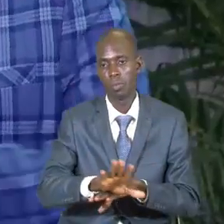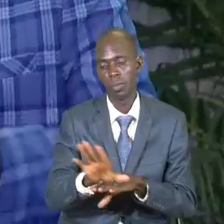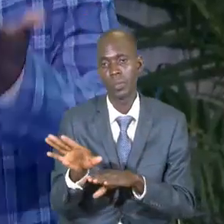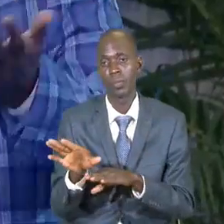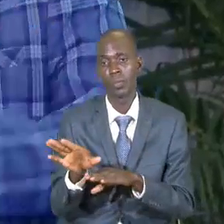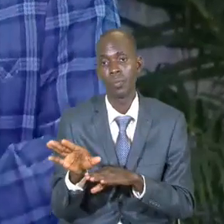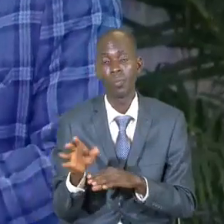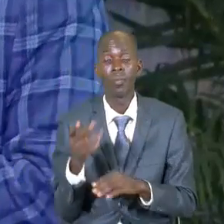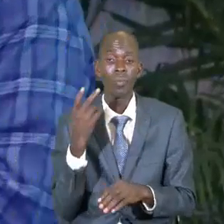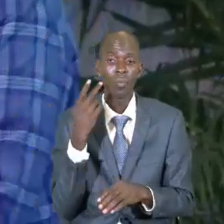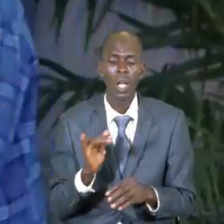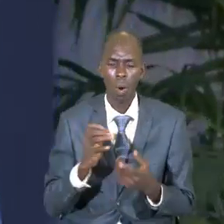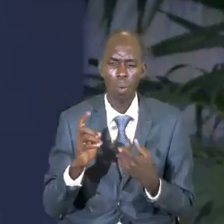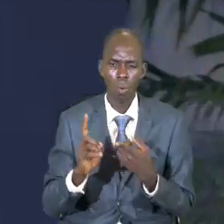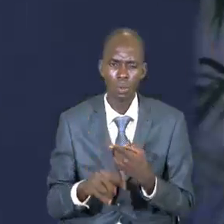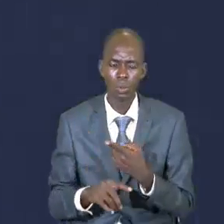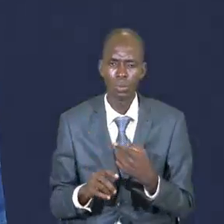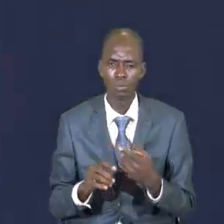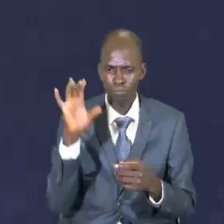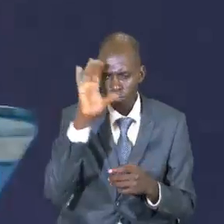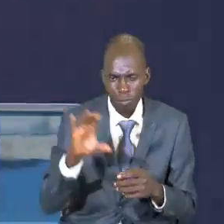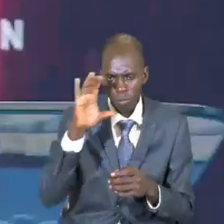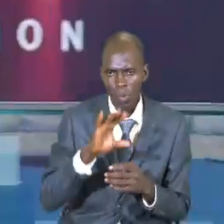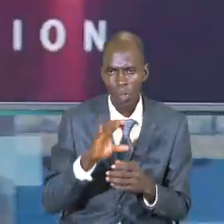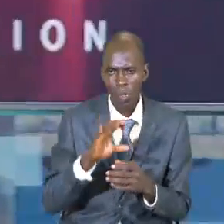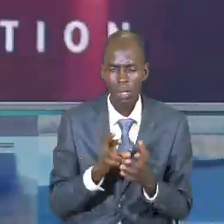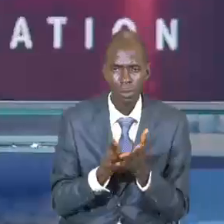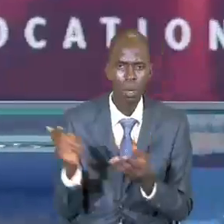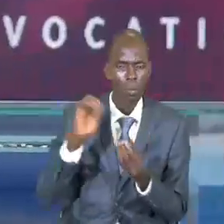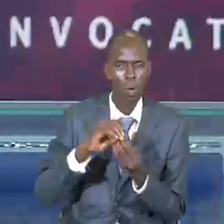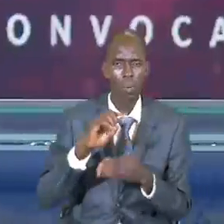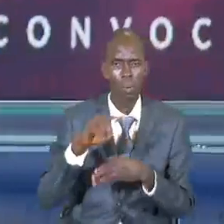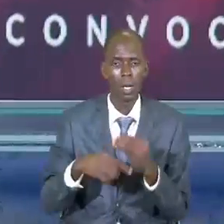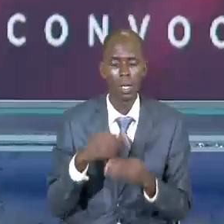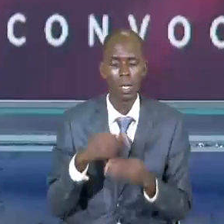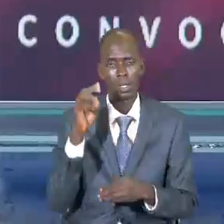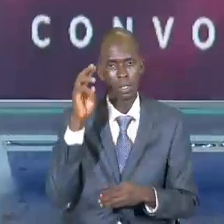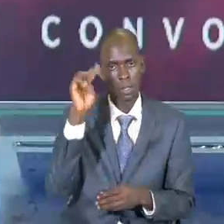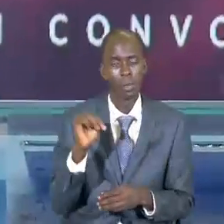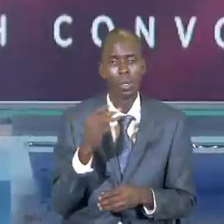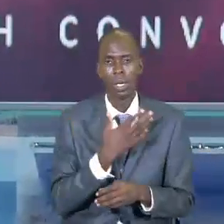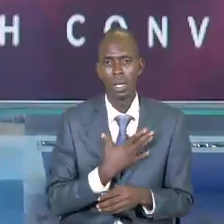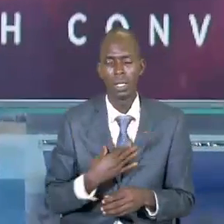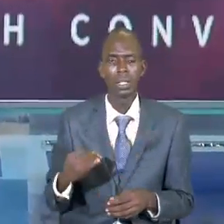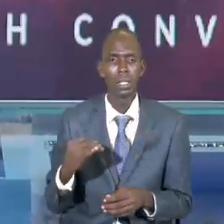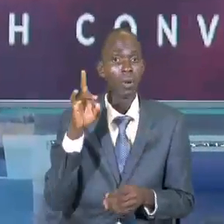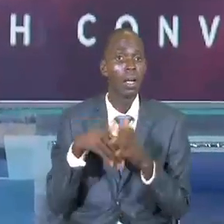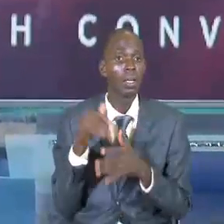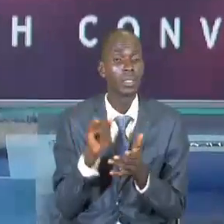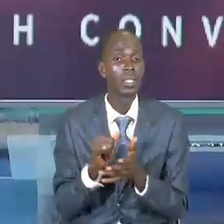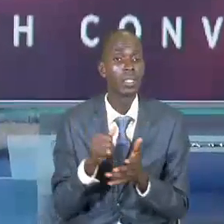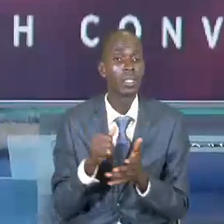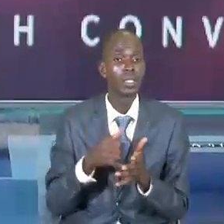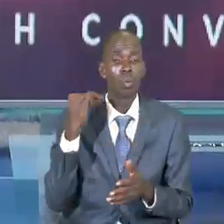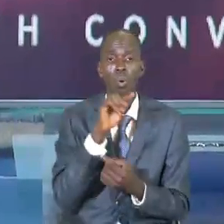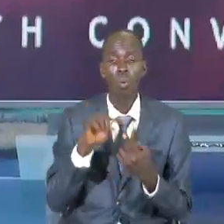life. And as I trace his life, I want to look at your life and understand it was when God